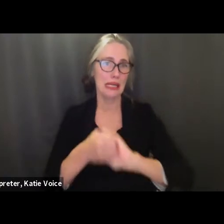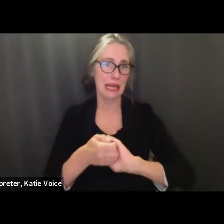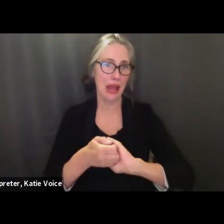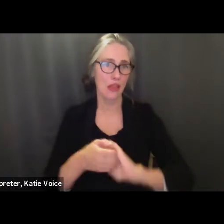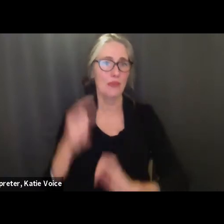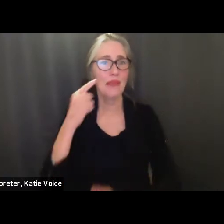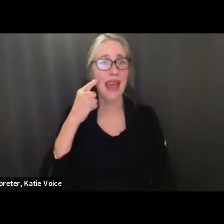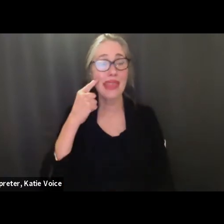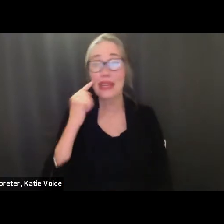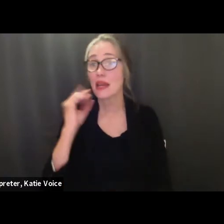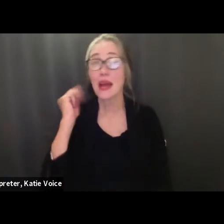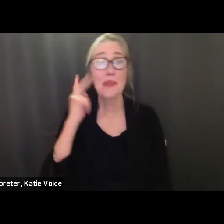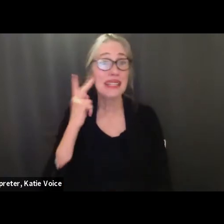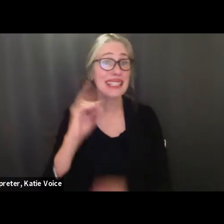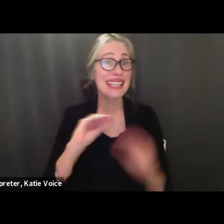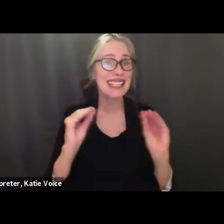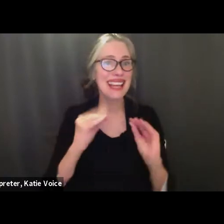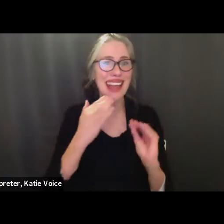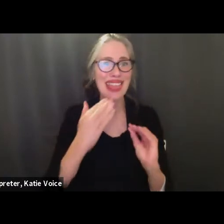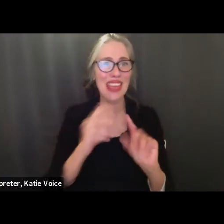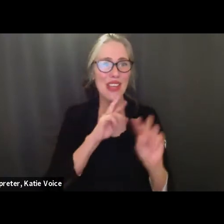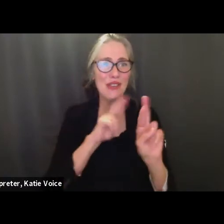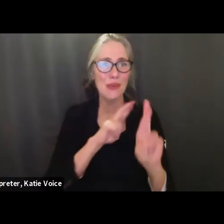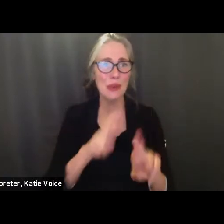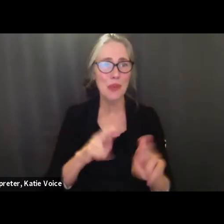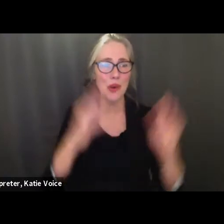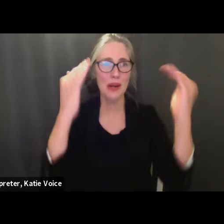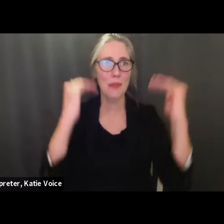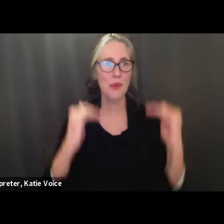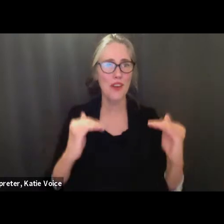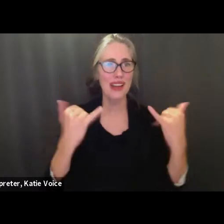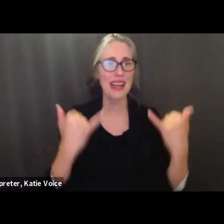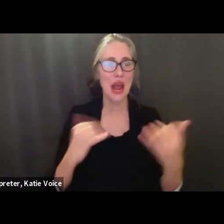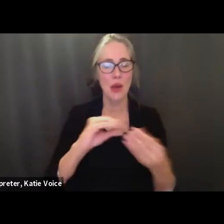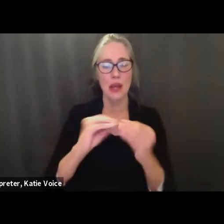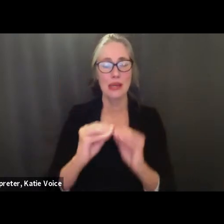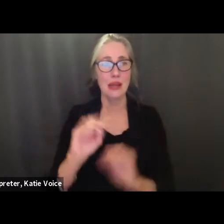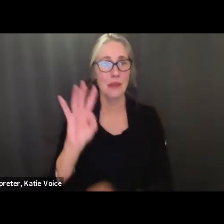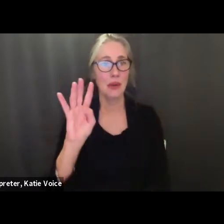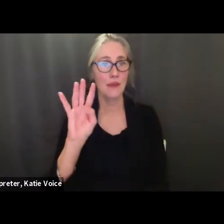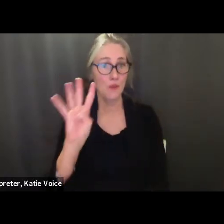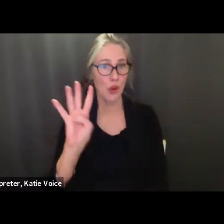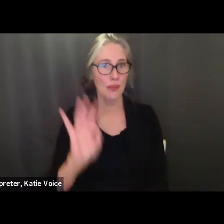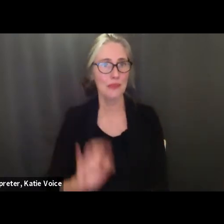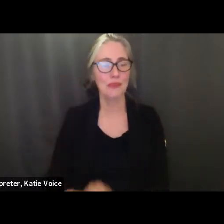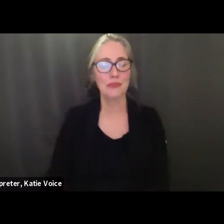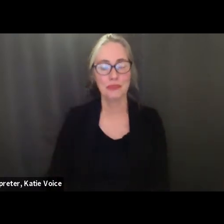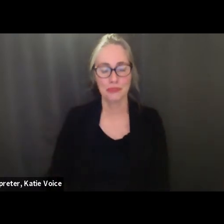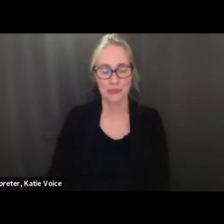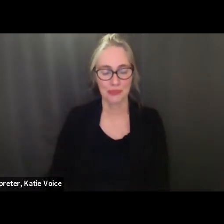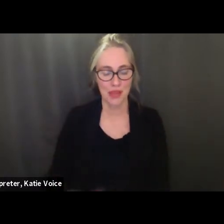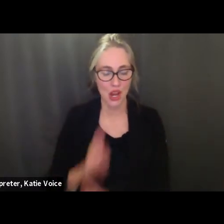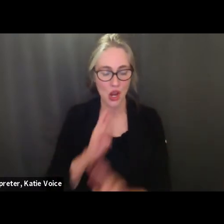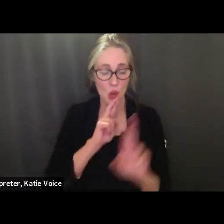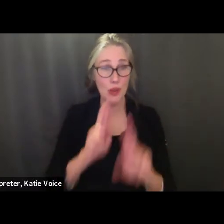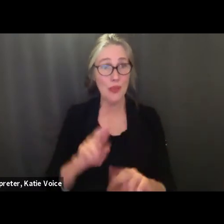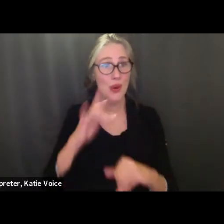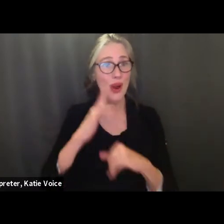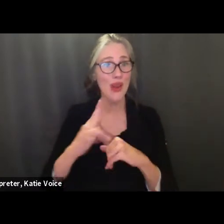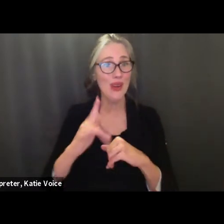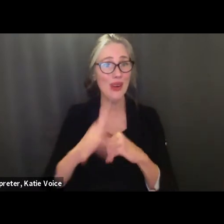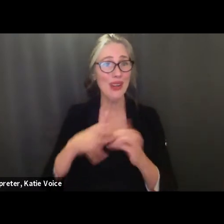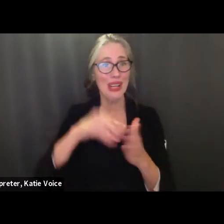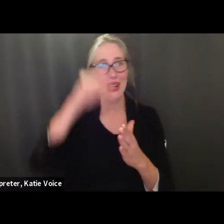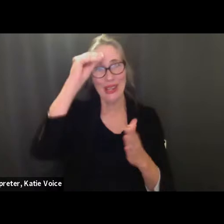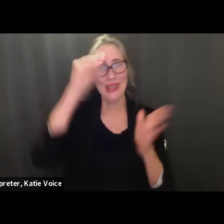Seeing none, thank you so much for your report, and we'll move on to item number 4, and that's the report on the early learning plan with